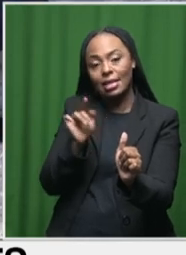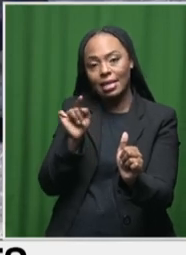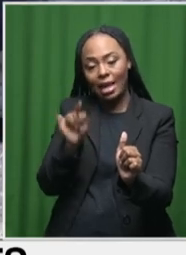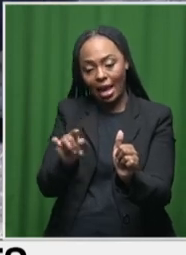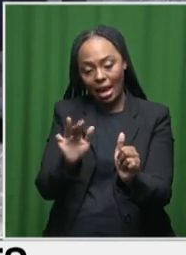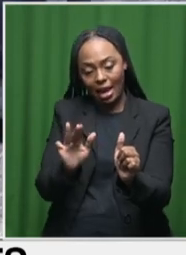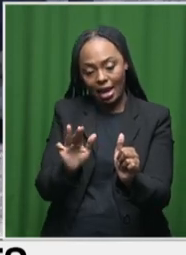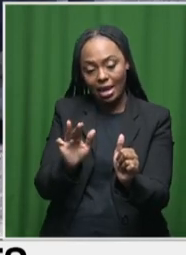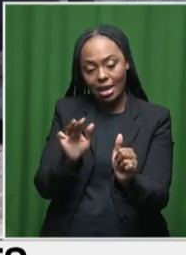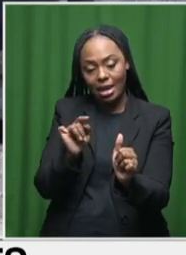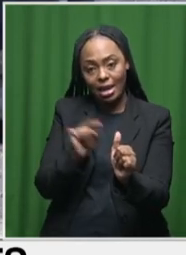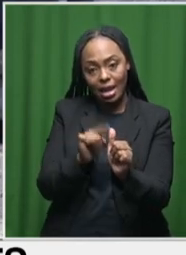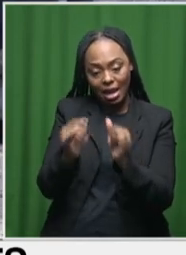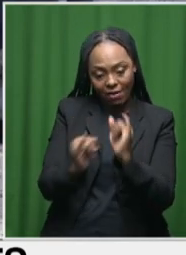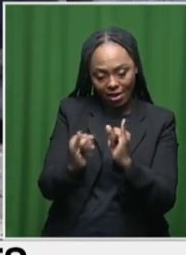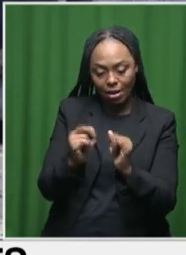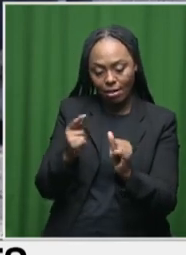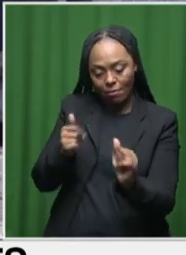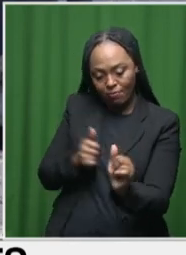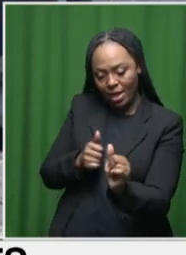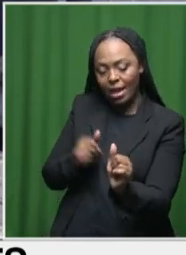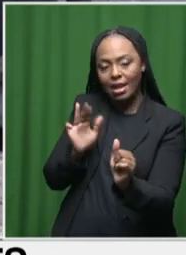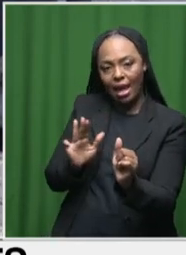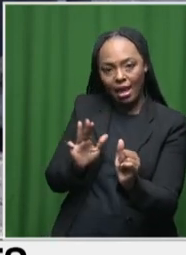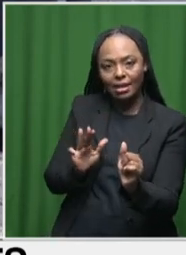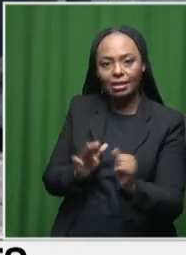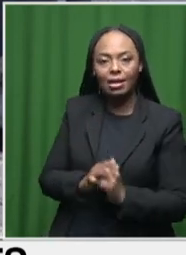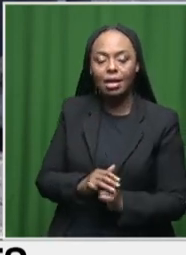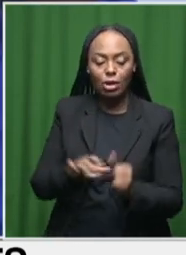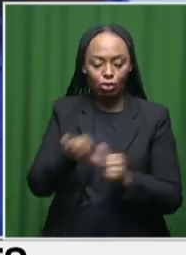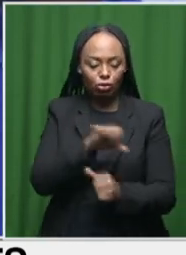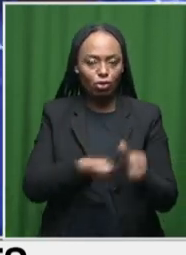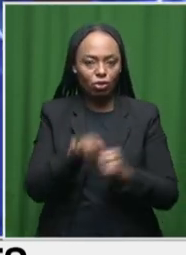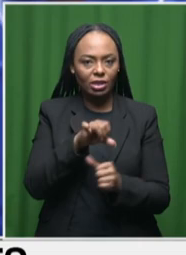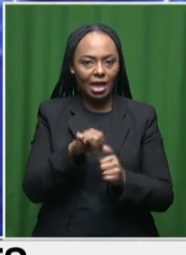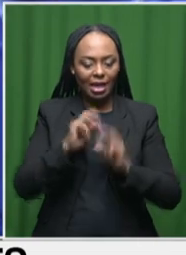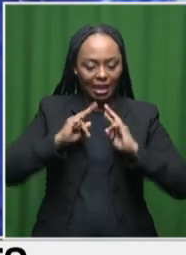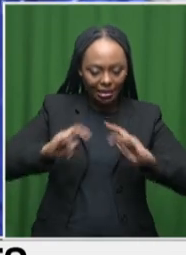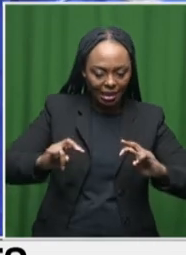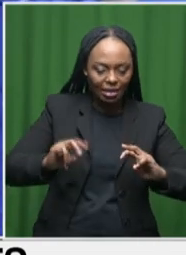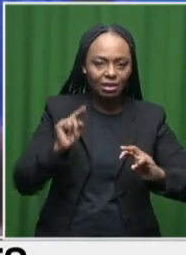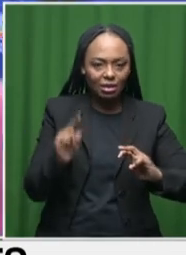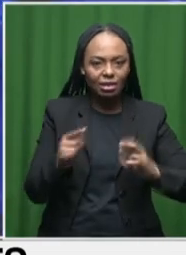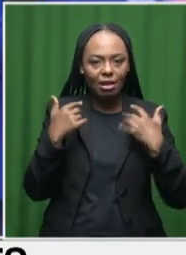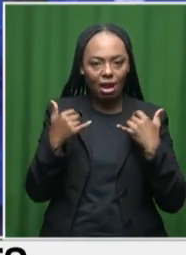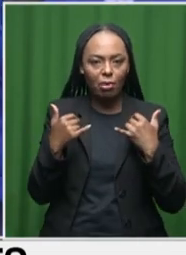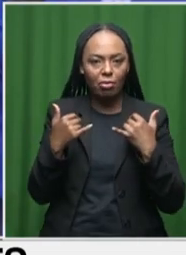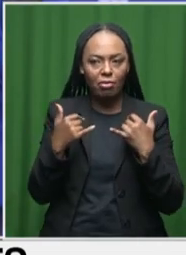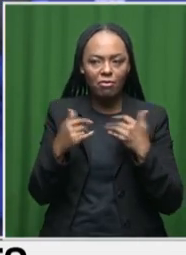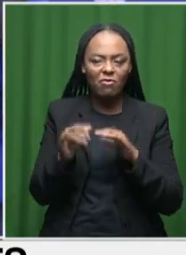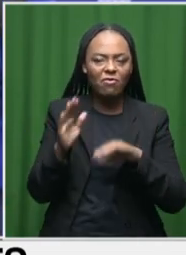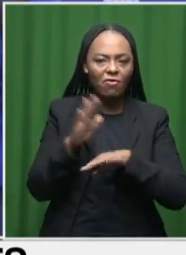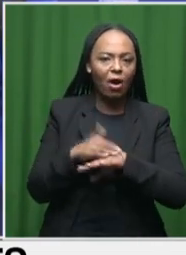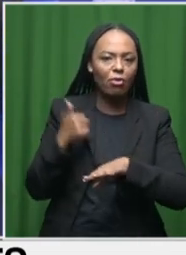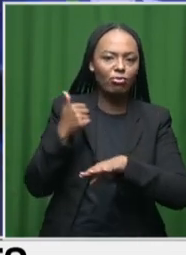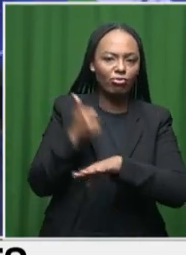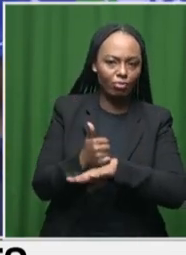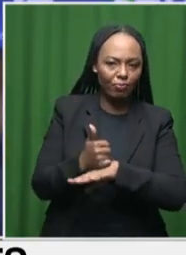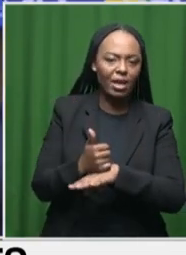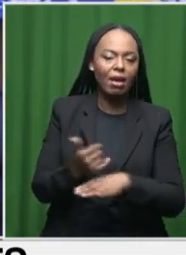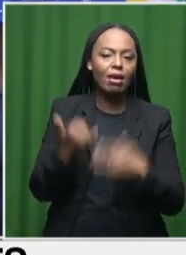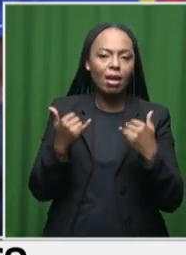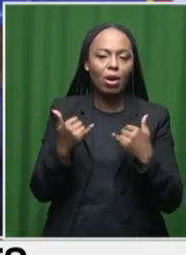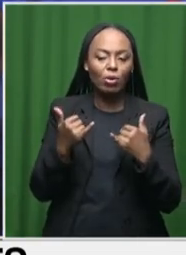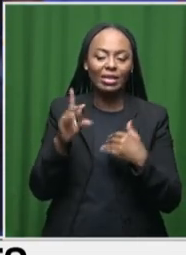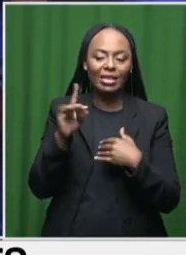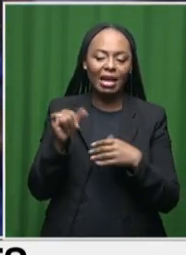week. So there was another poll done by the Social Research Foundation, which showed that the DA has now, in fact, overtaken the